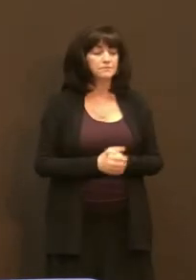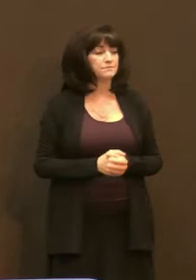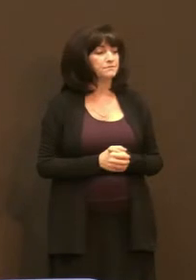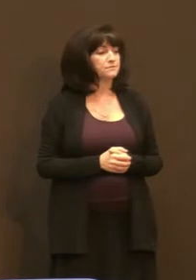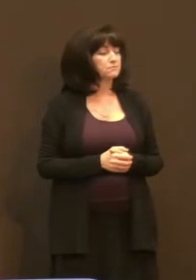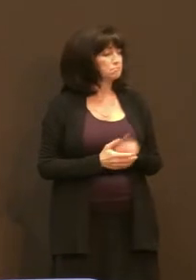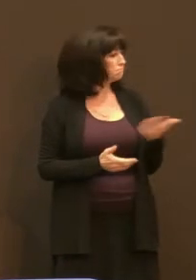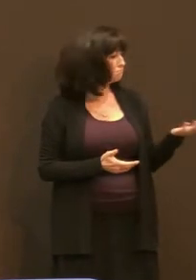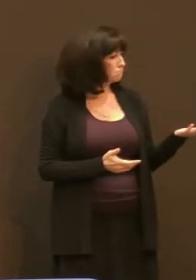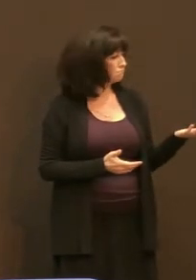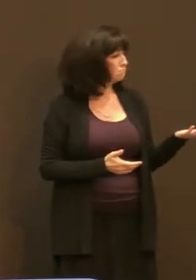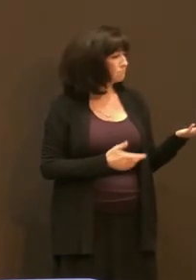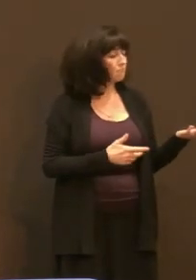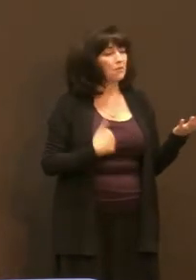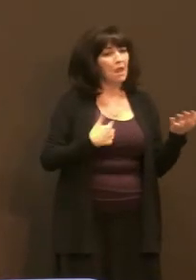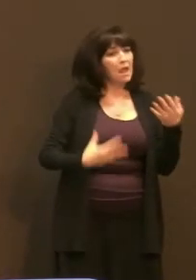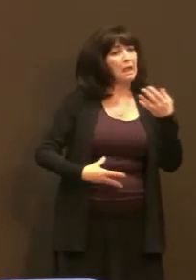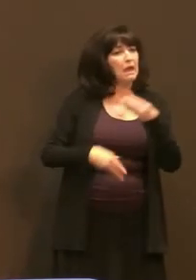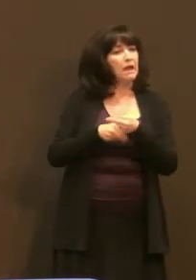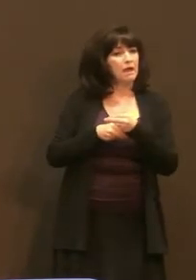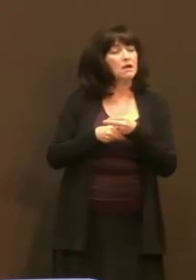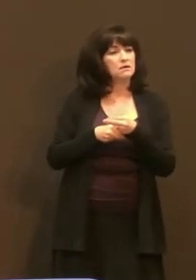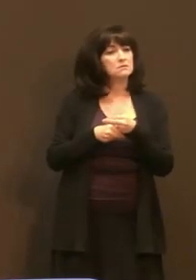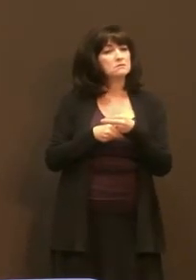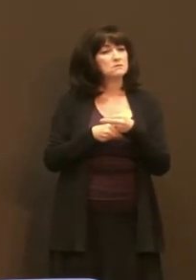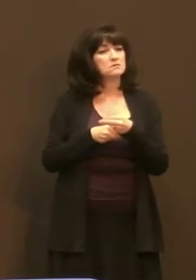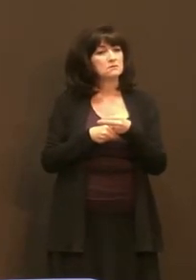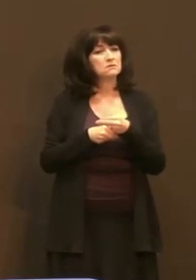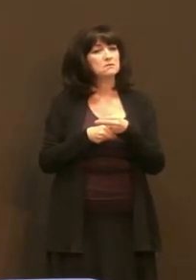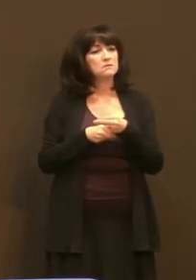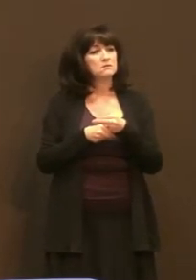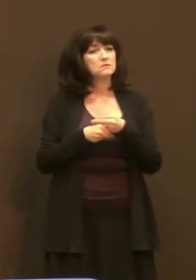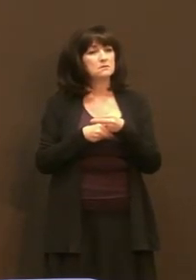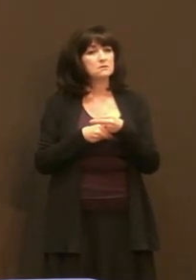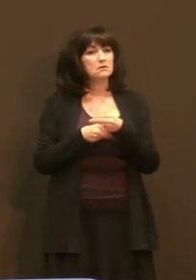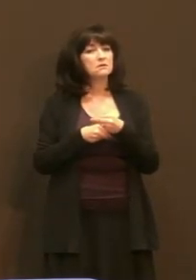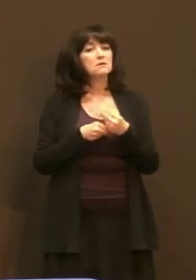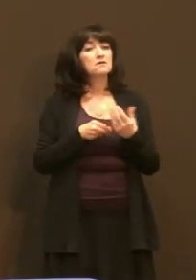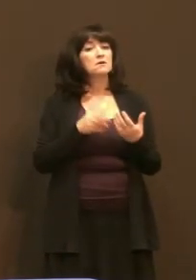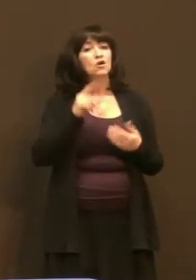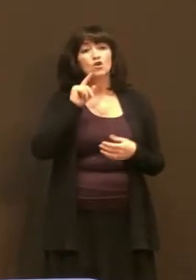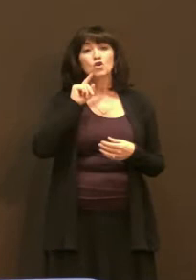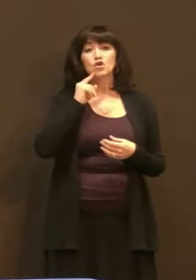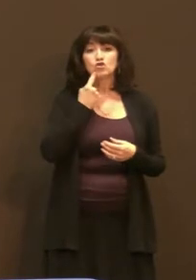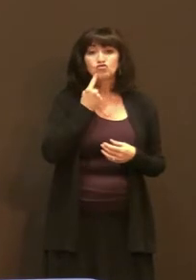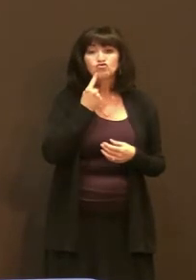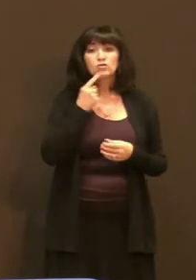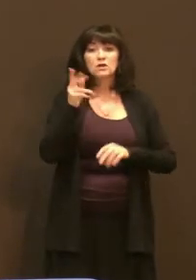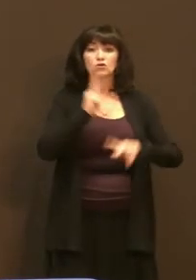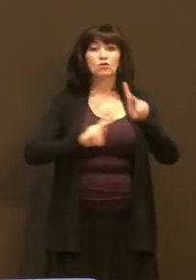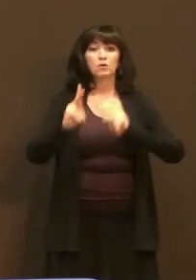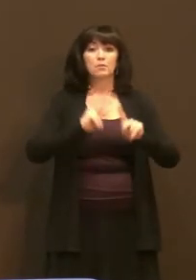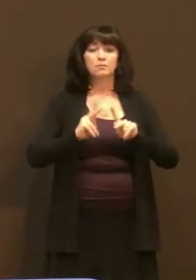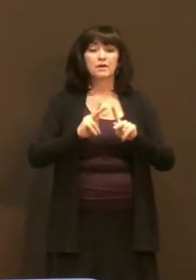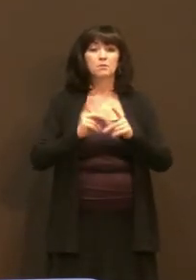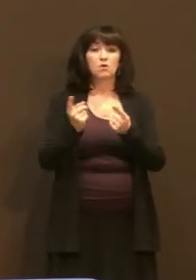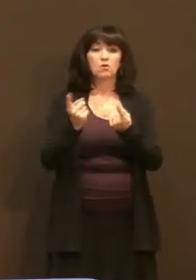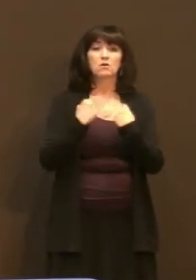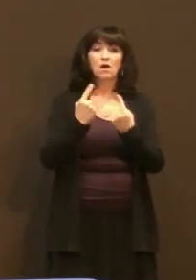is we also know that an influx of critical patients may need more doctors and nurses than those